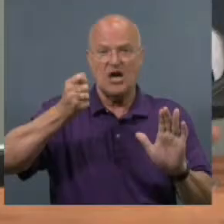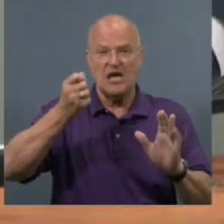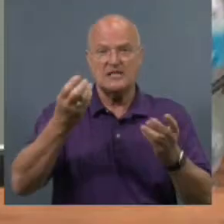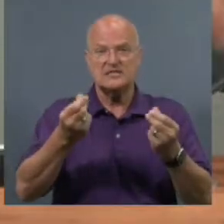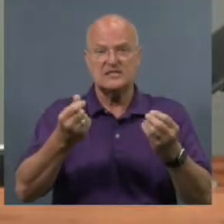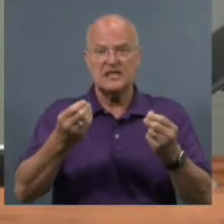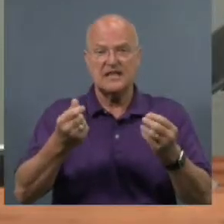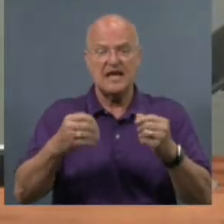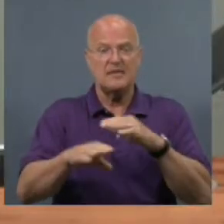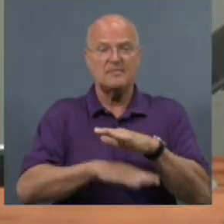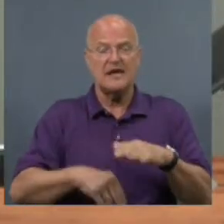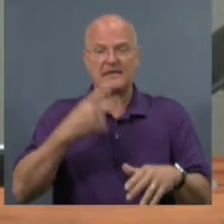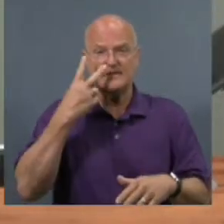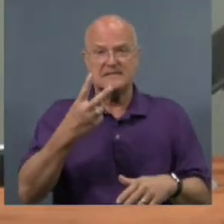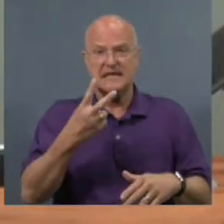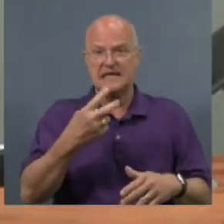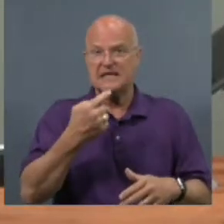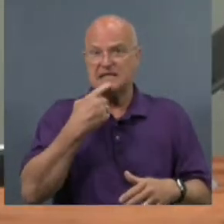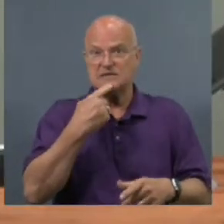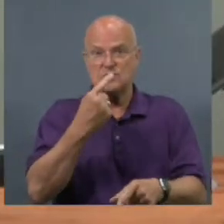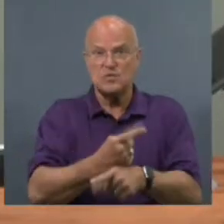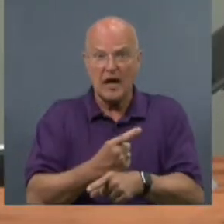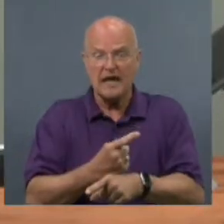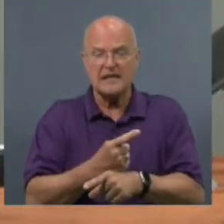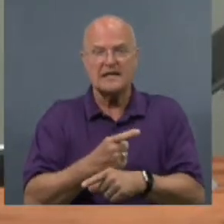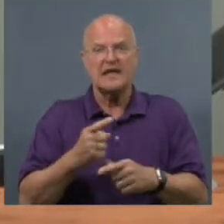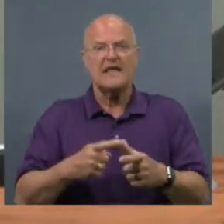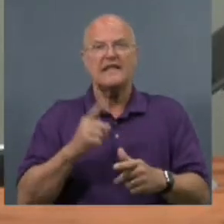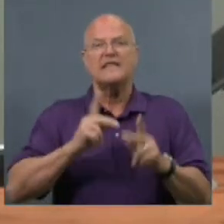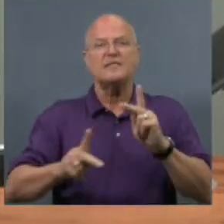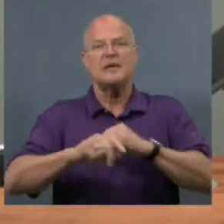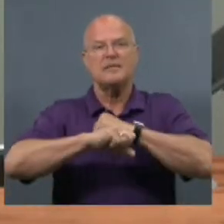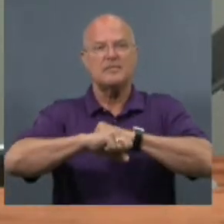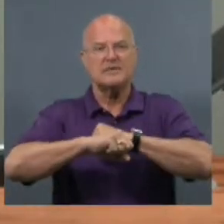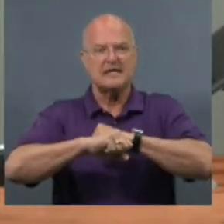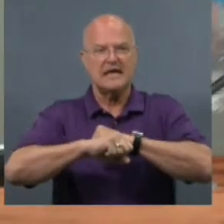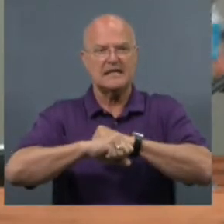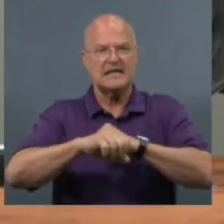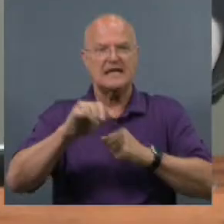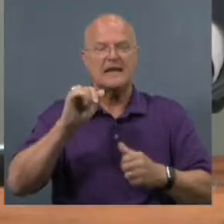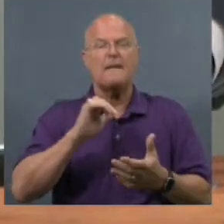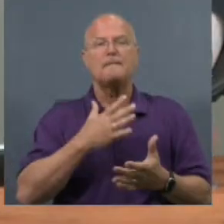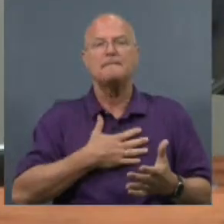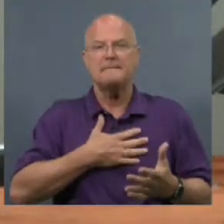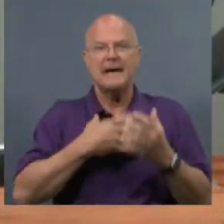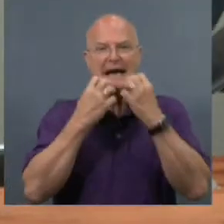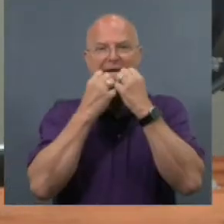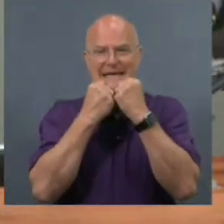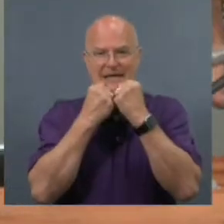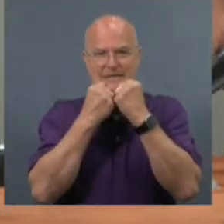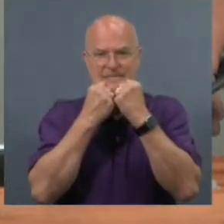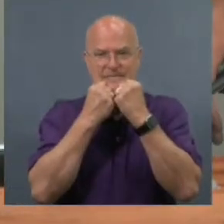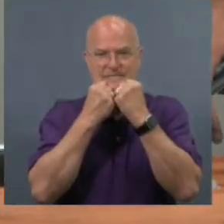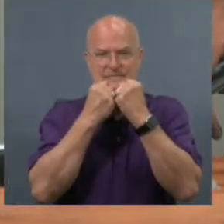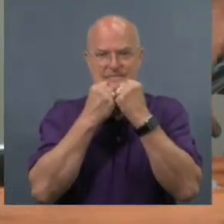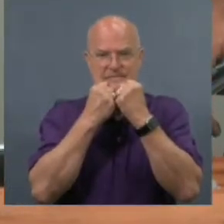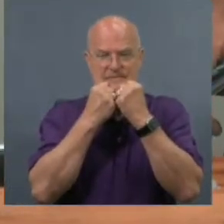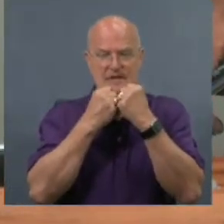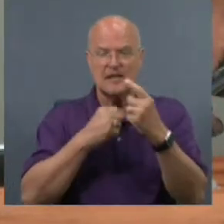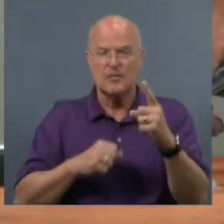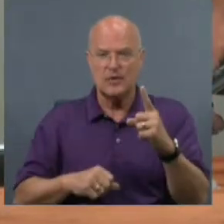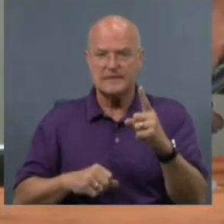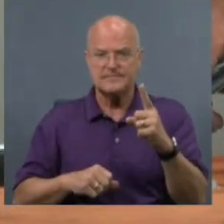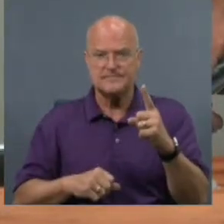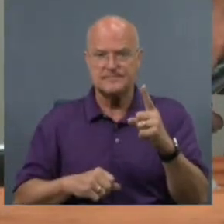and if they're saying it's right, then the people is protected. And that's what I care about. So number one